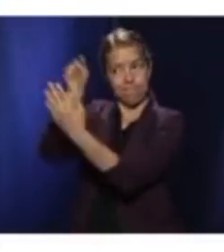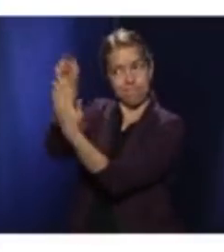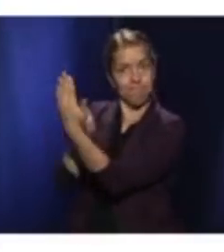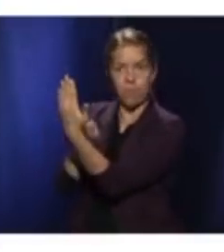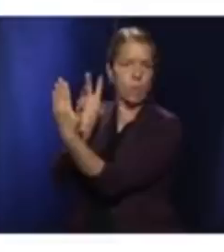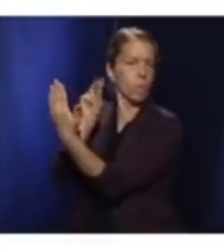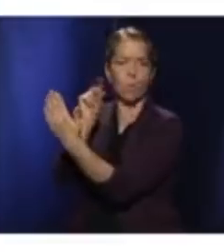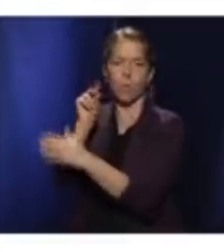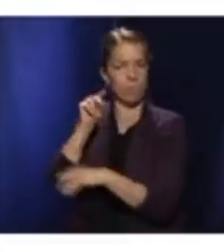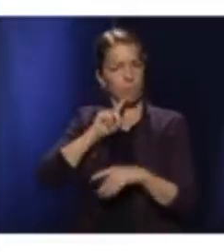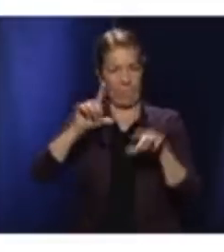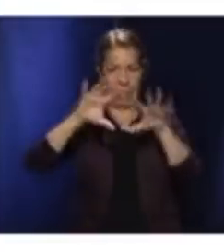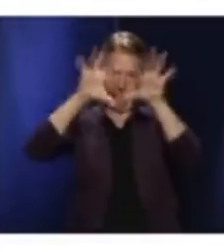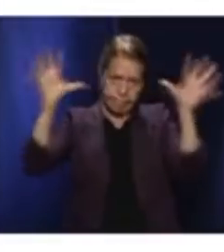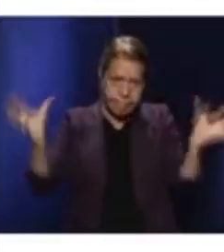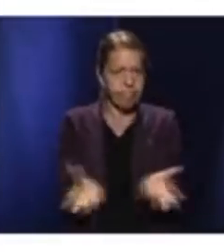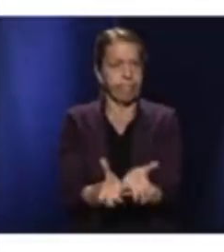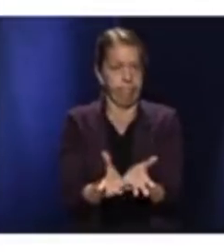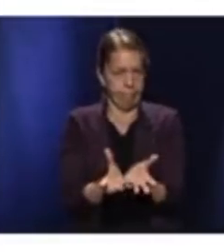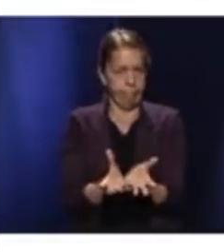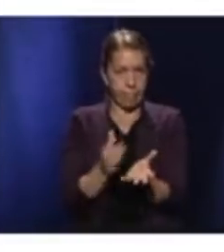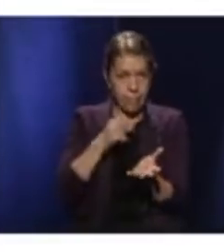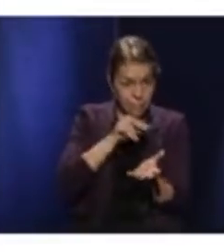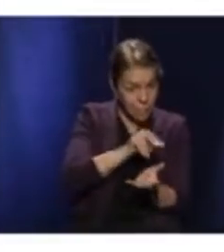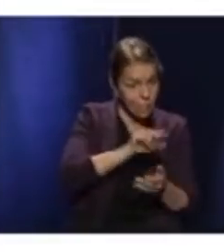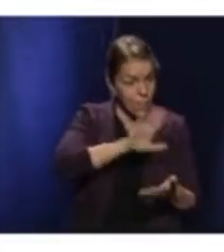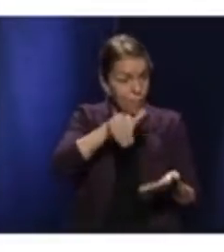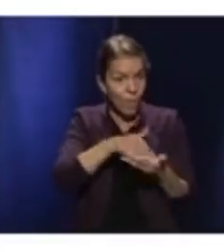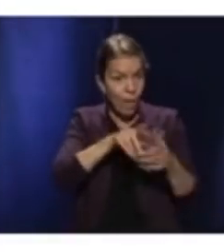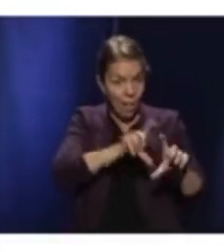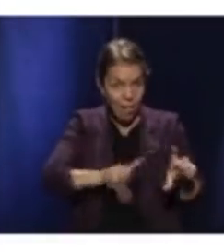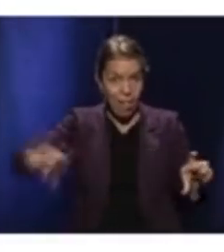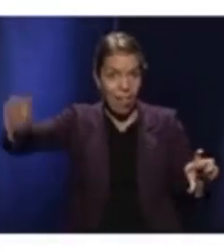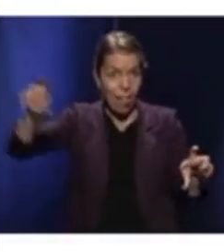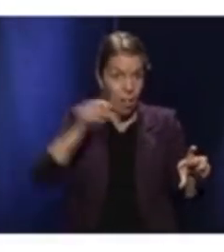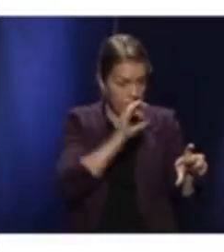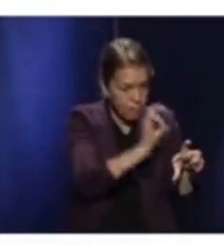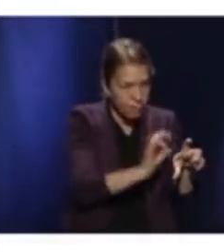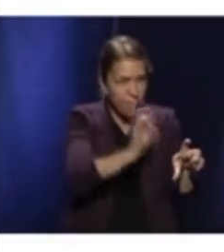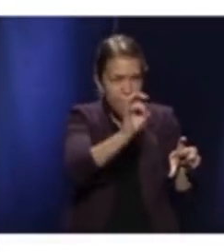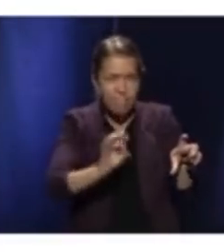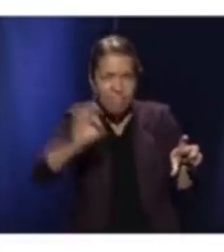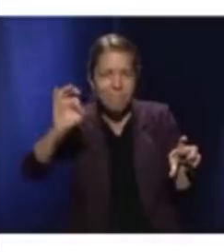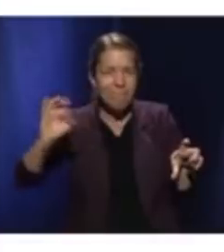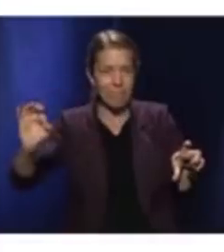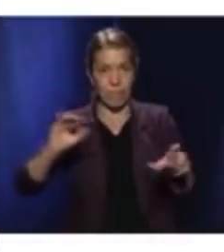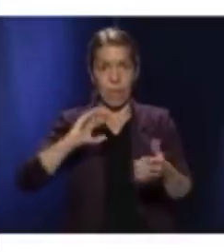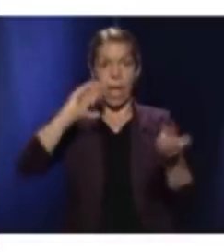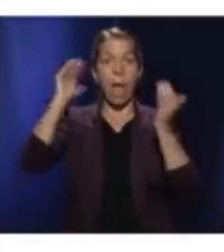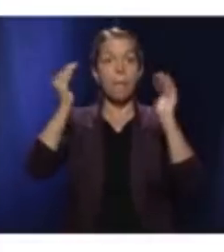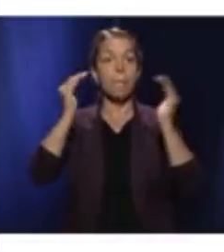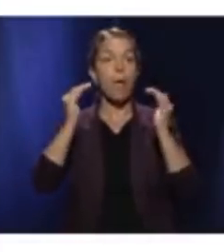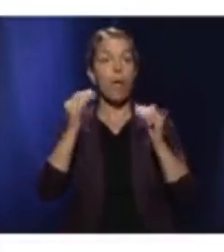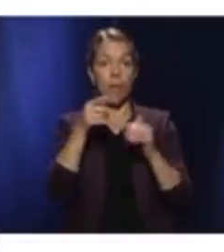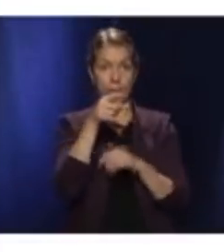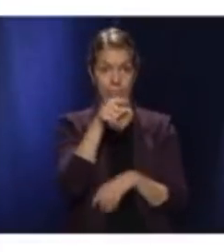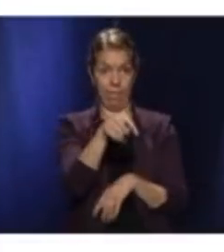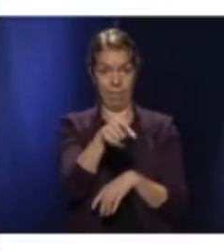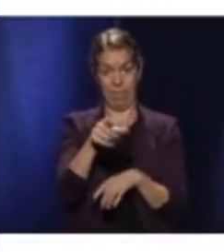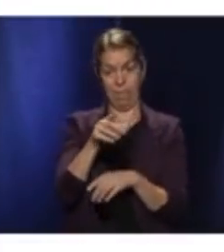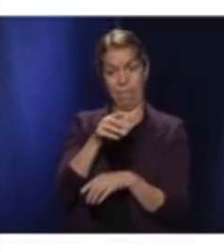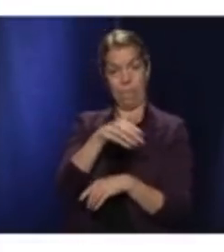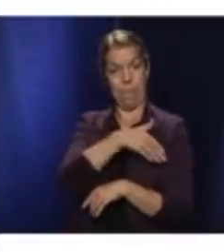we also gonna look, and that's what we were discussing with Madame Plante yesterday, how can we have a more